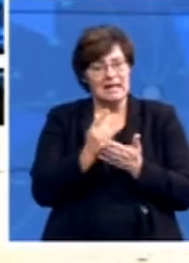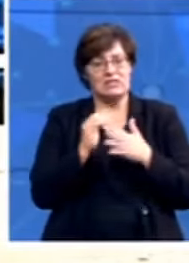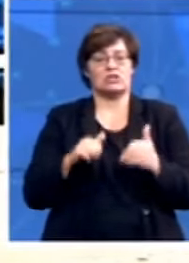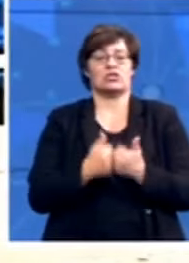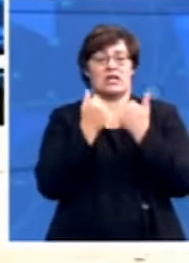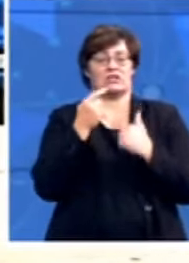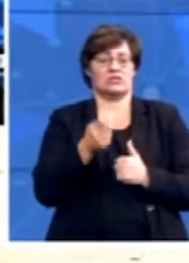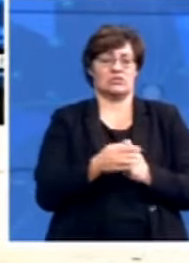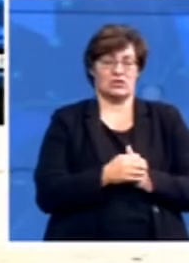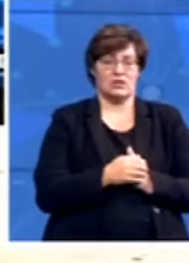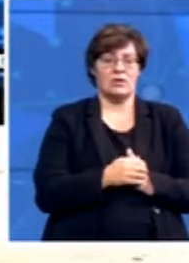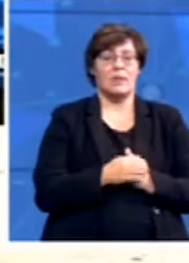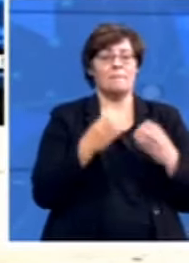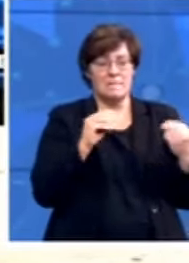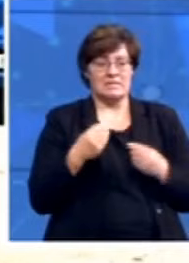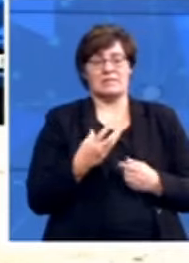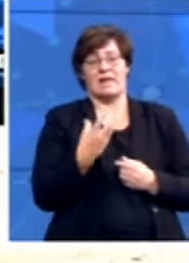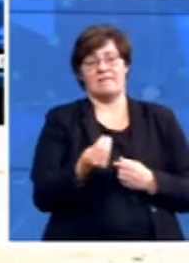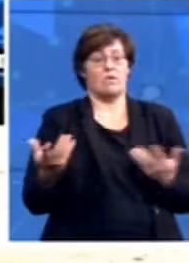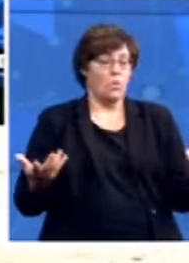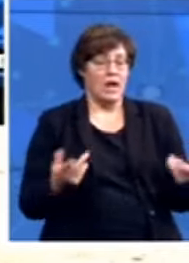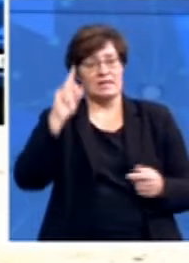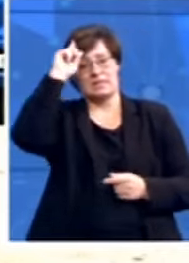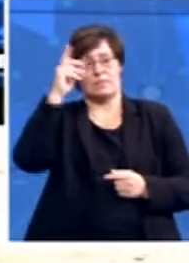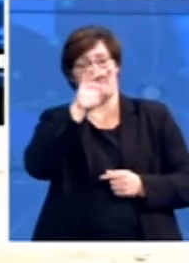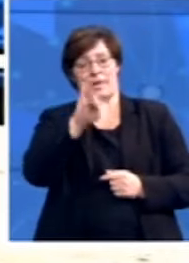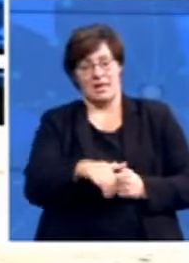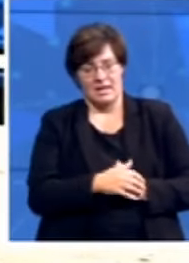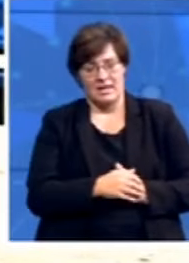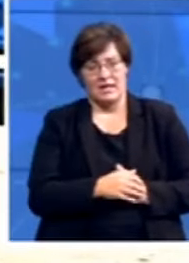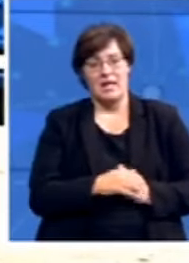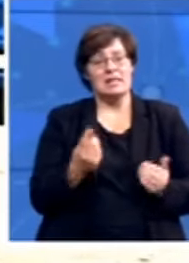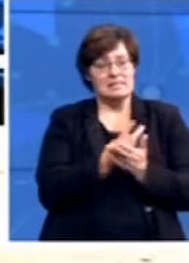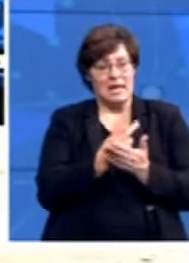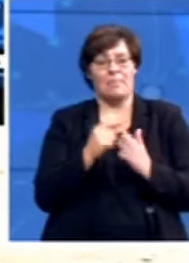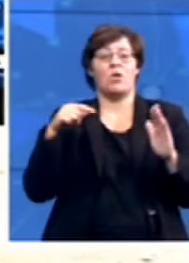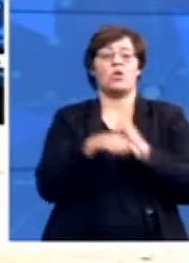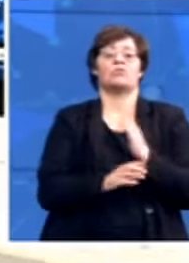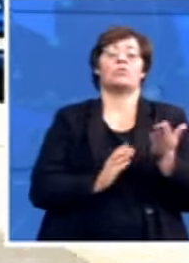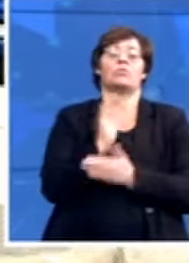Nelson Mandela Bay, and also in terms of losses due to the load shedding. But on my side, back to you in studio.